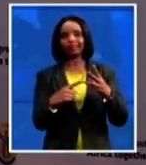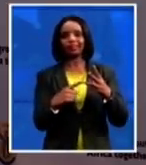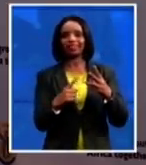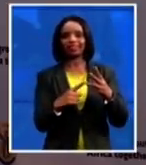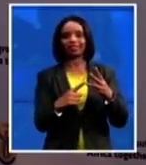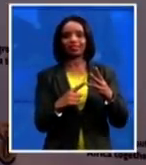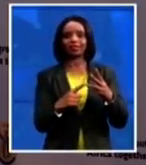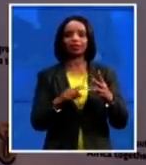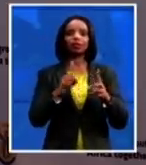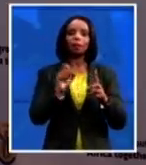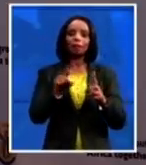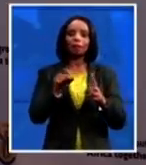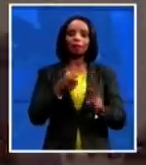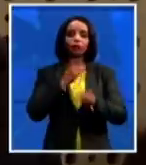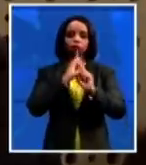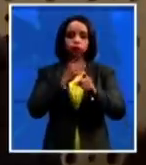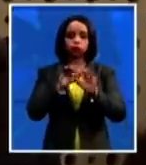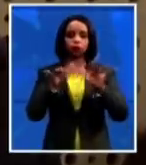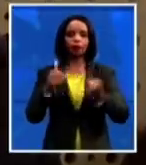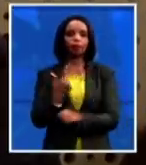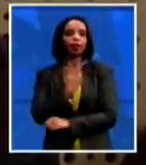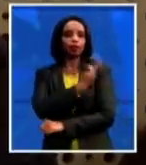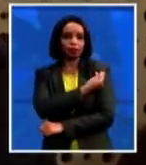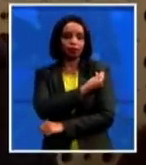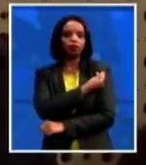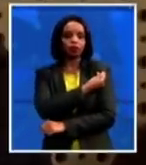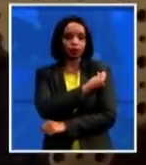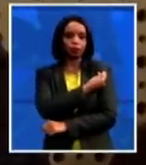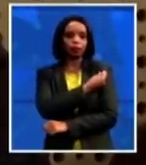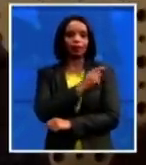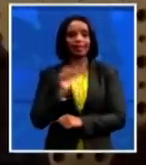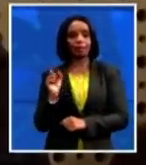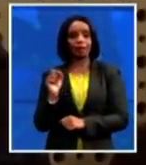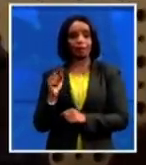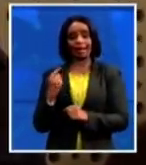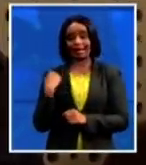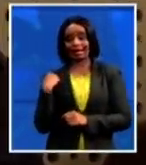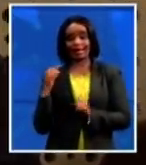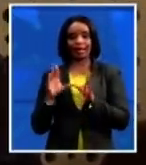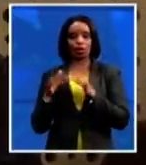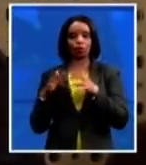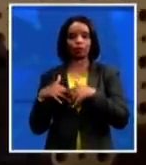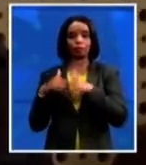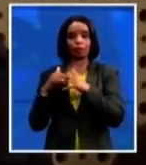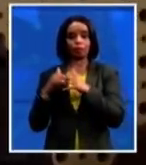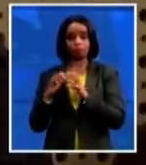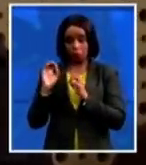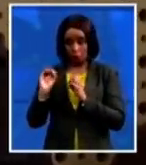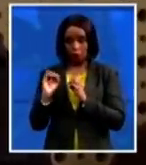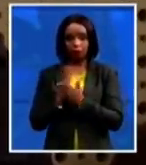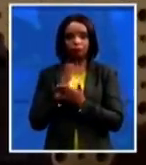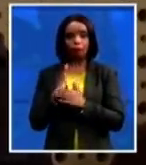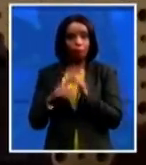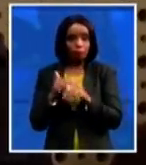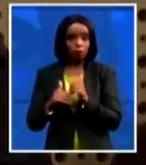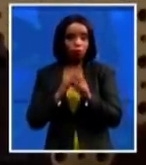vaccinations. There is that committee that was established. Has it brought about some progress report or recommendations? And the